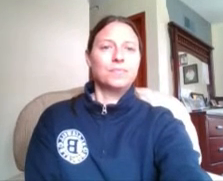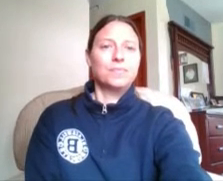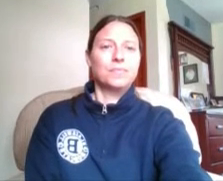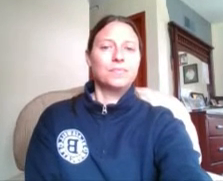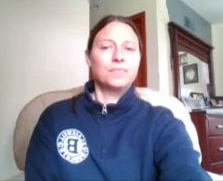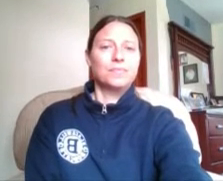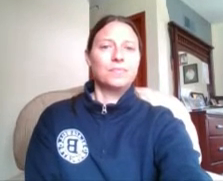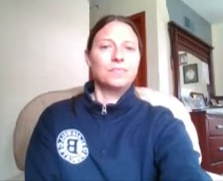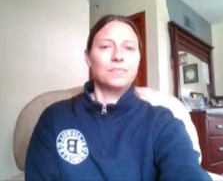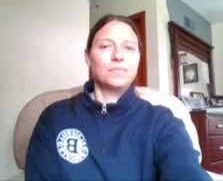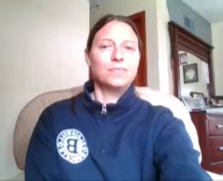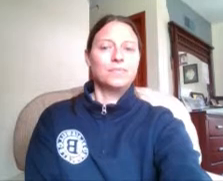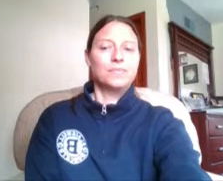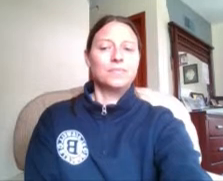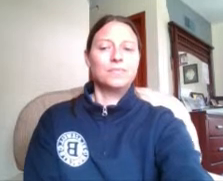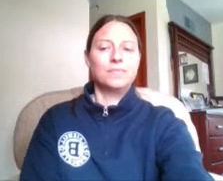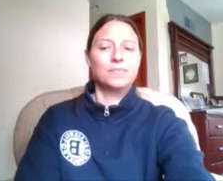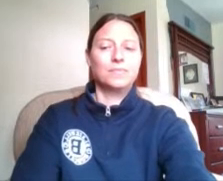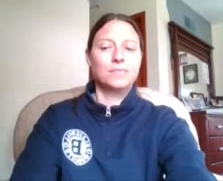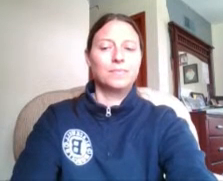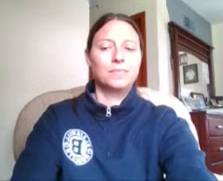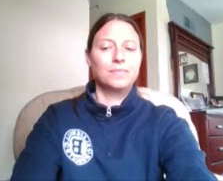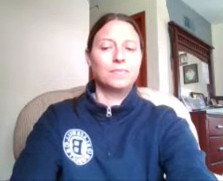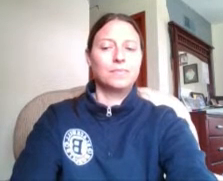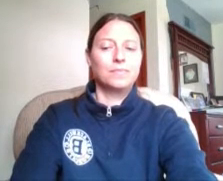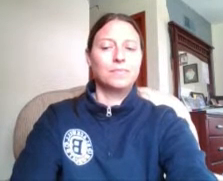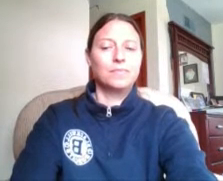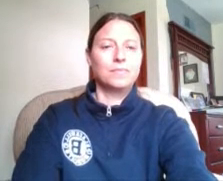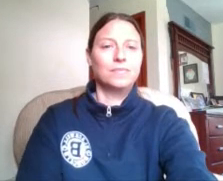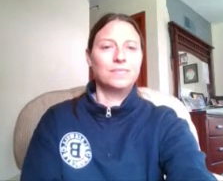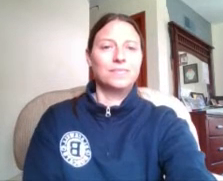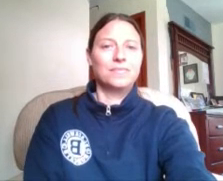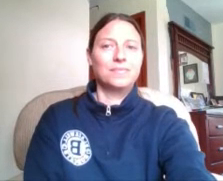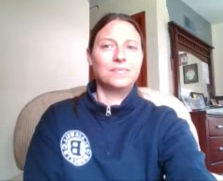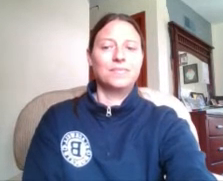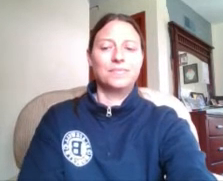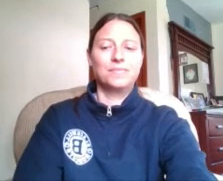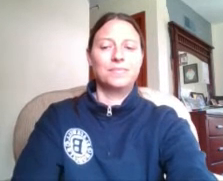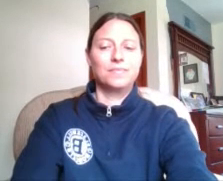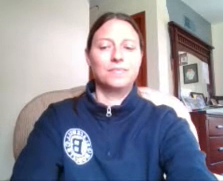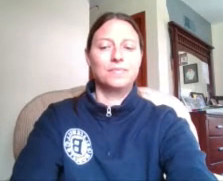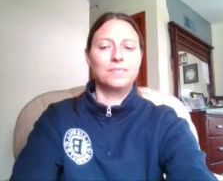Step 3, divide each